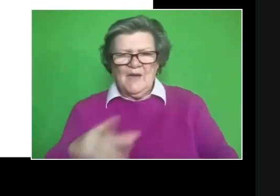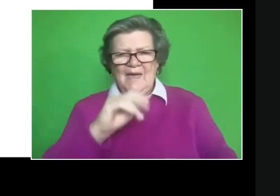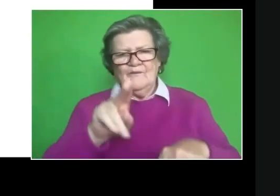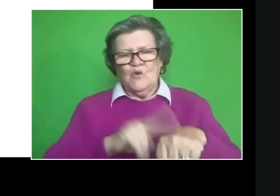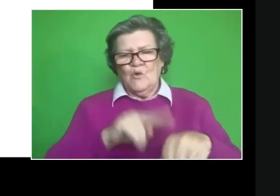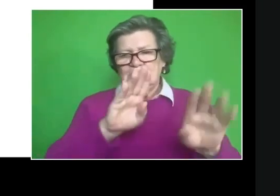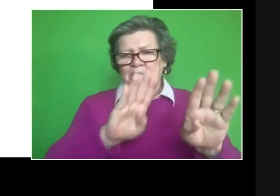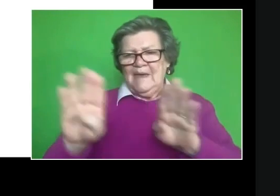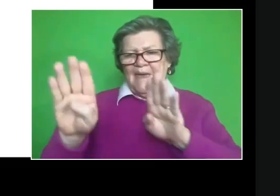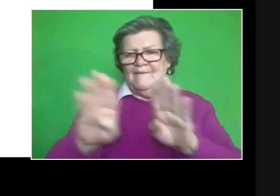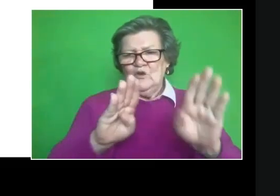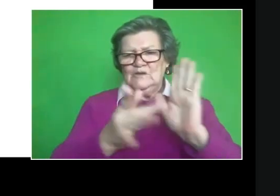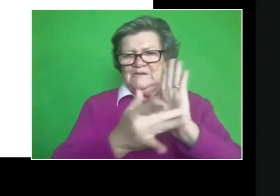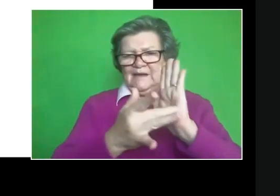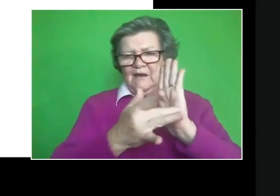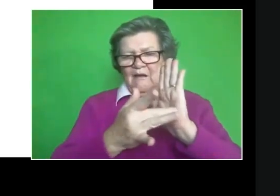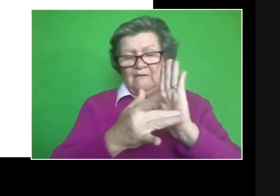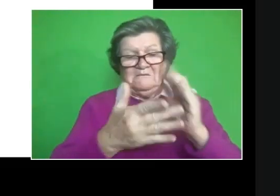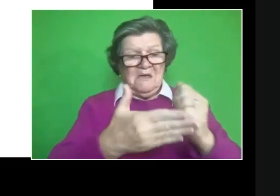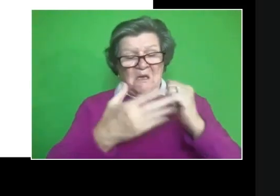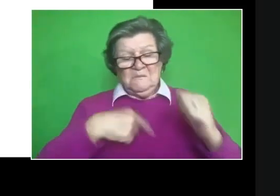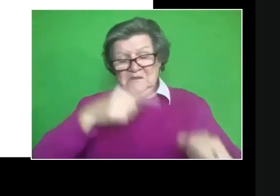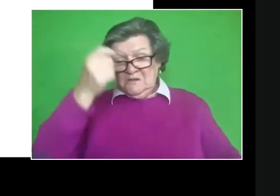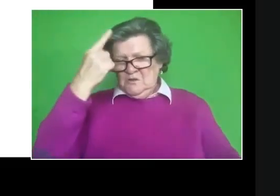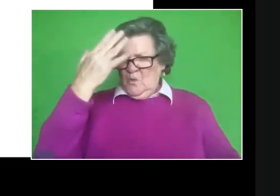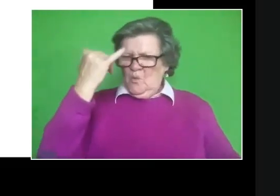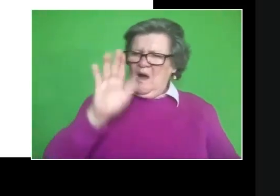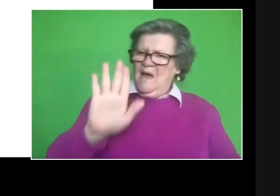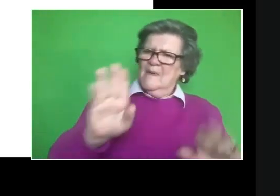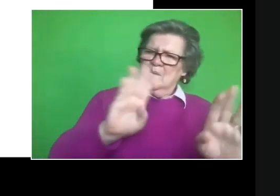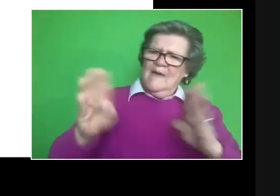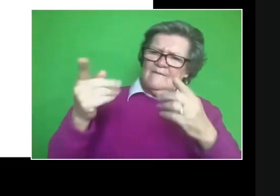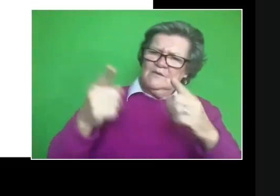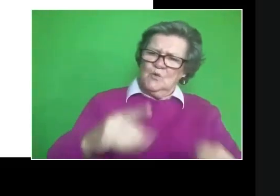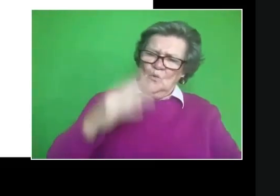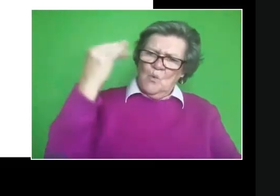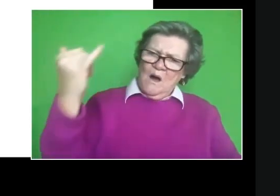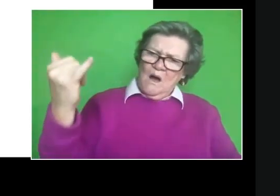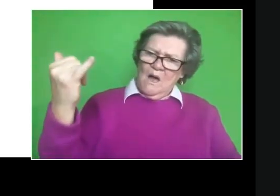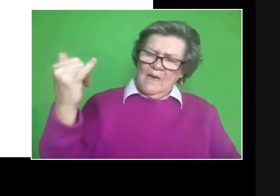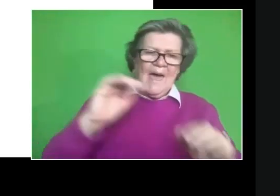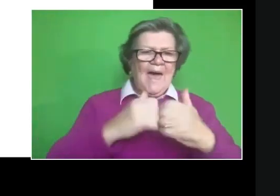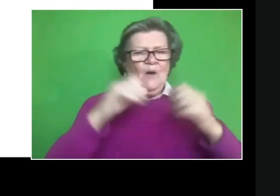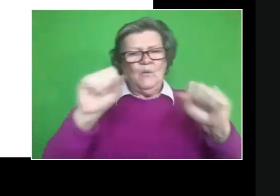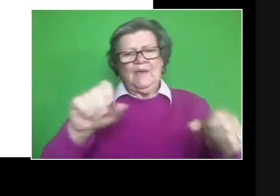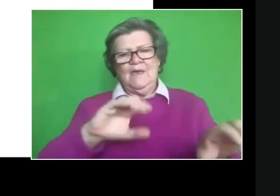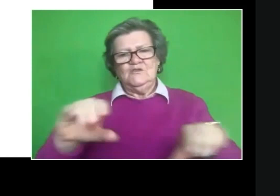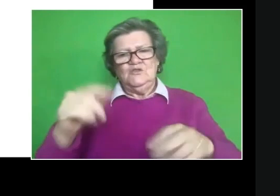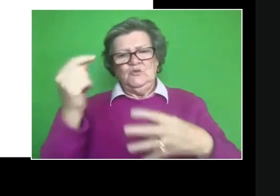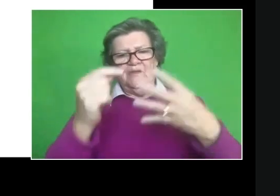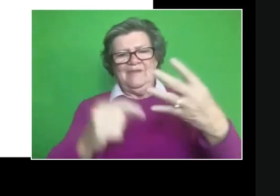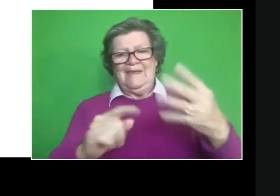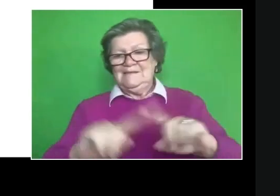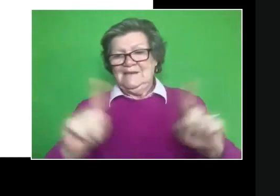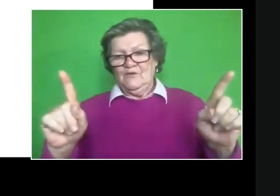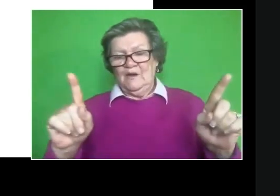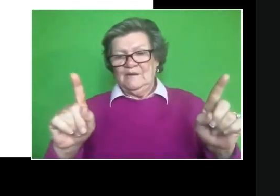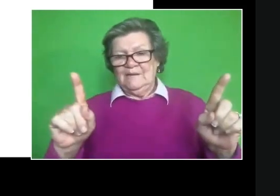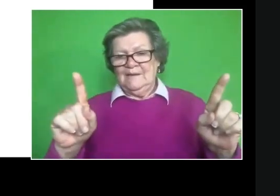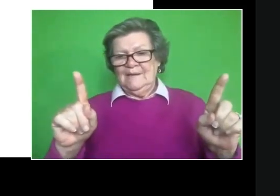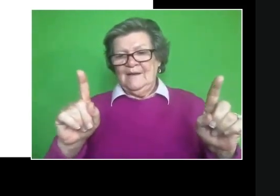us understanding why the behavior occurs and how we can do things different. It's very interdisciplinary. We try to use a